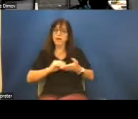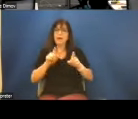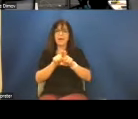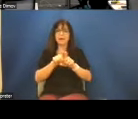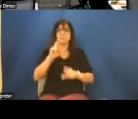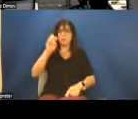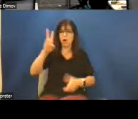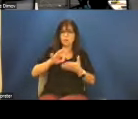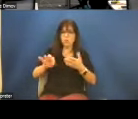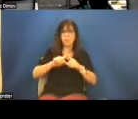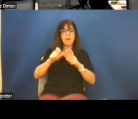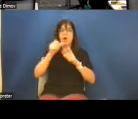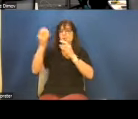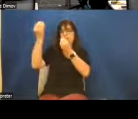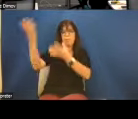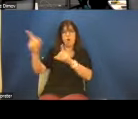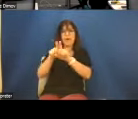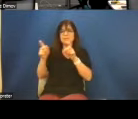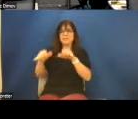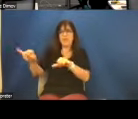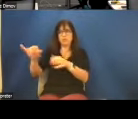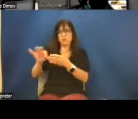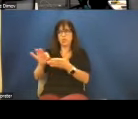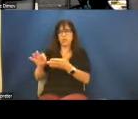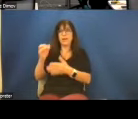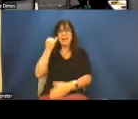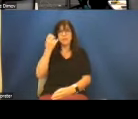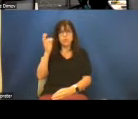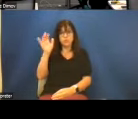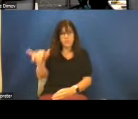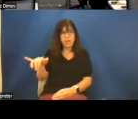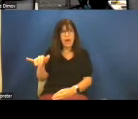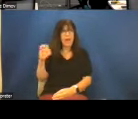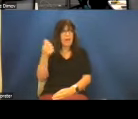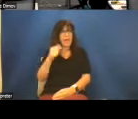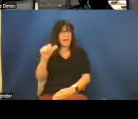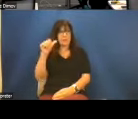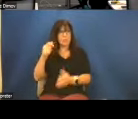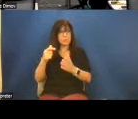but don't report it as a standard score. And if you do have any of those